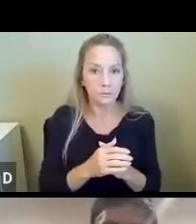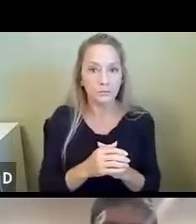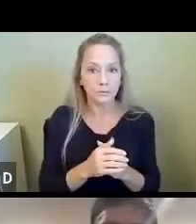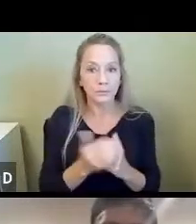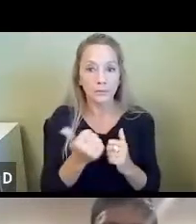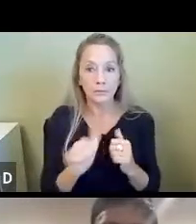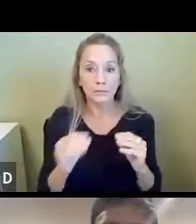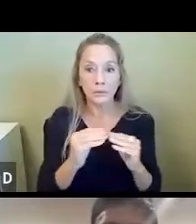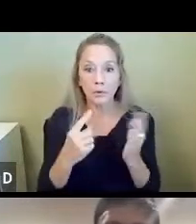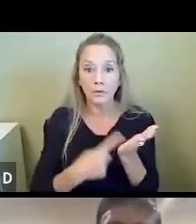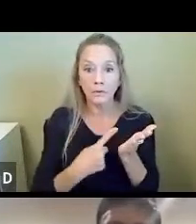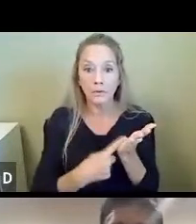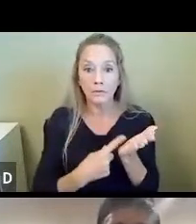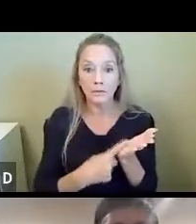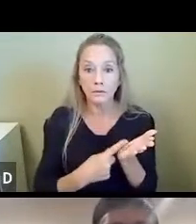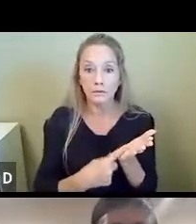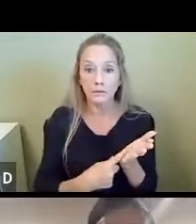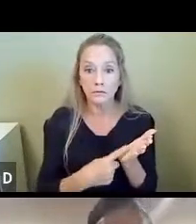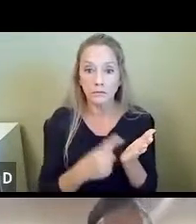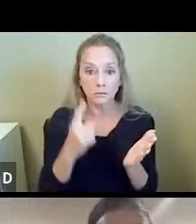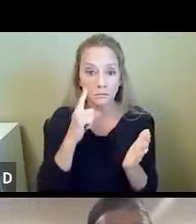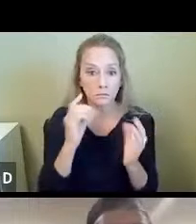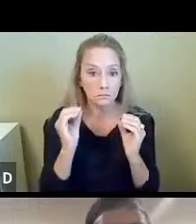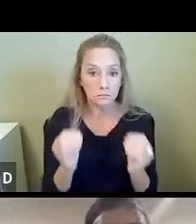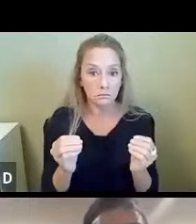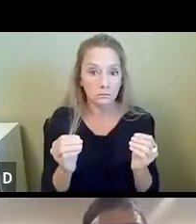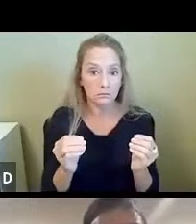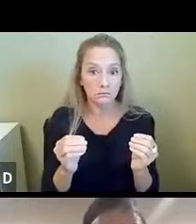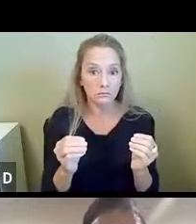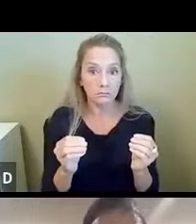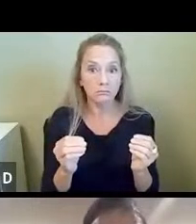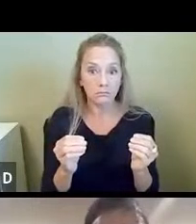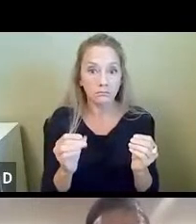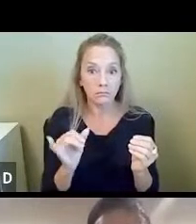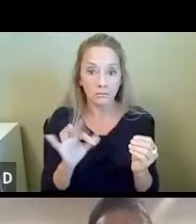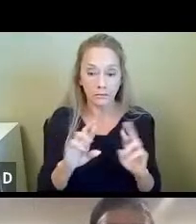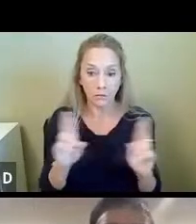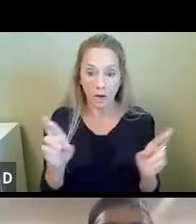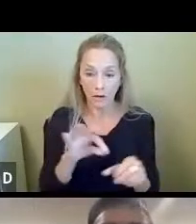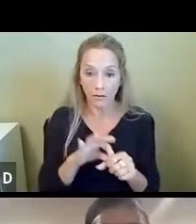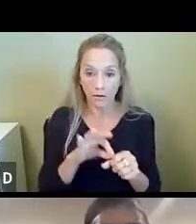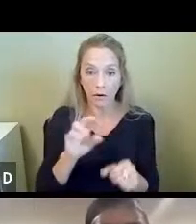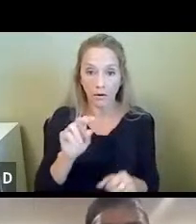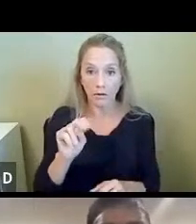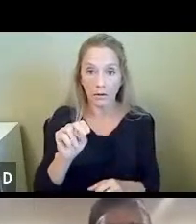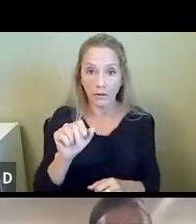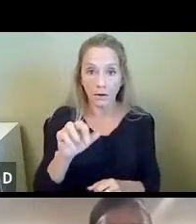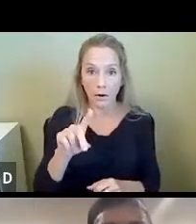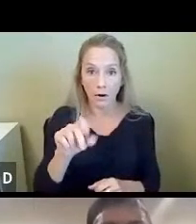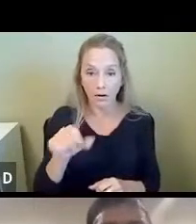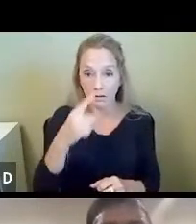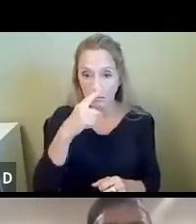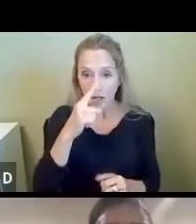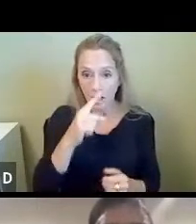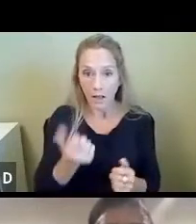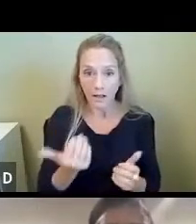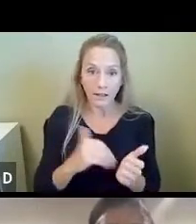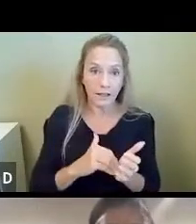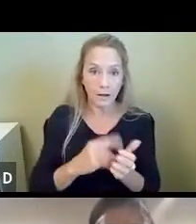Any other discussion? If not, if you're ready to vote, Narda, if you'll run through a quick roll call for us one more